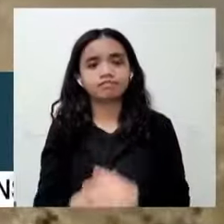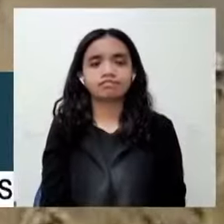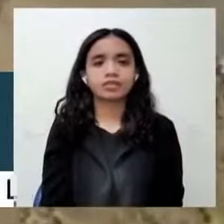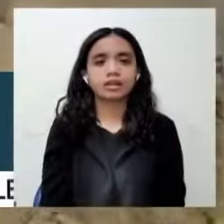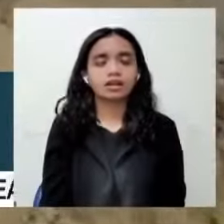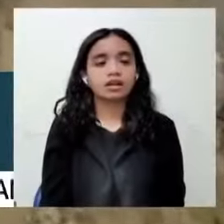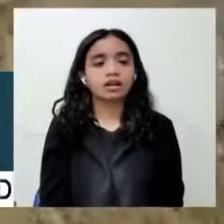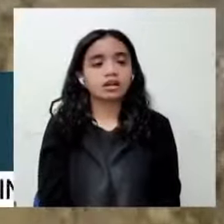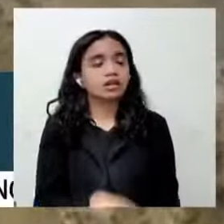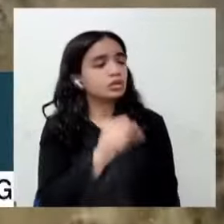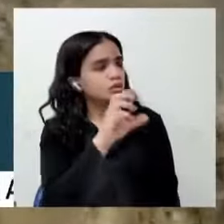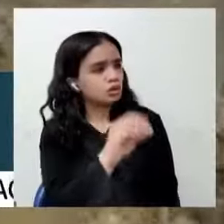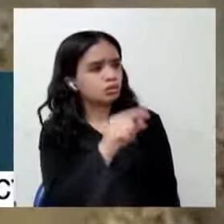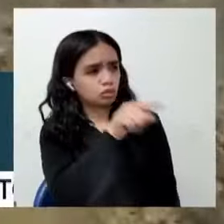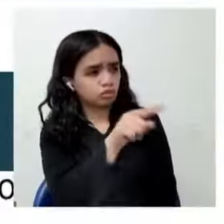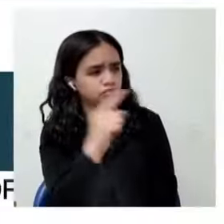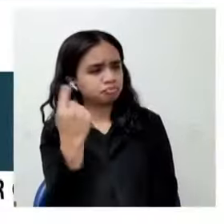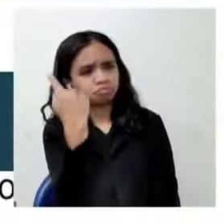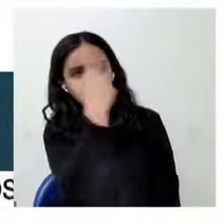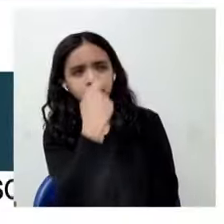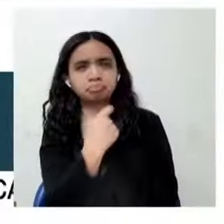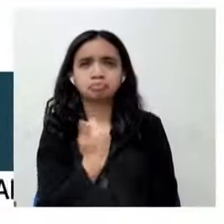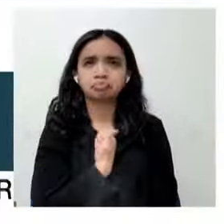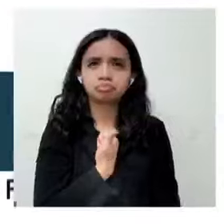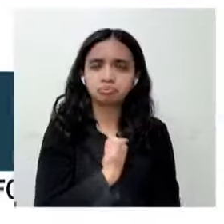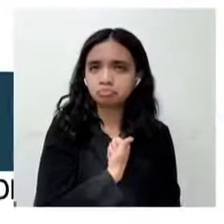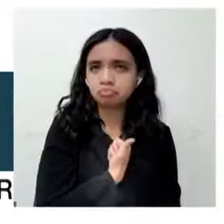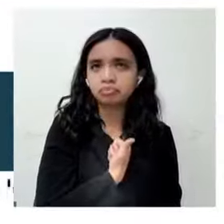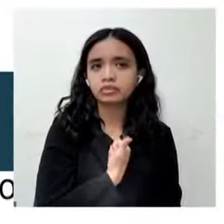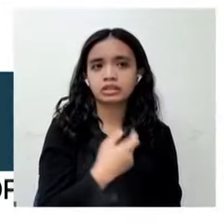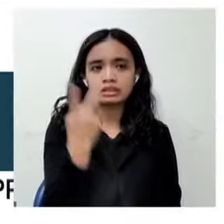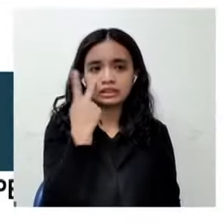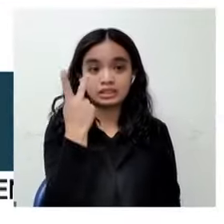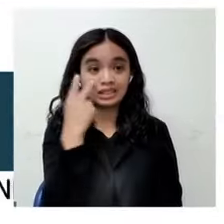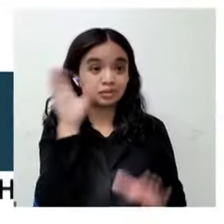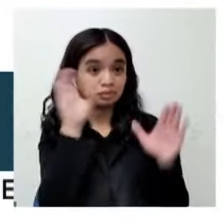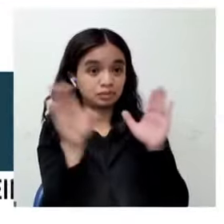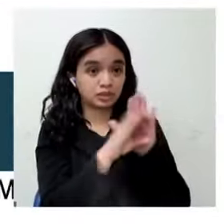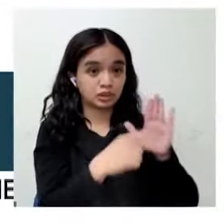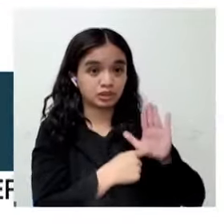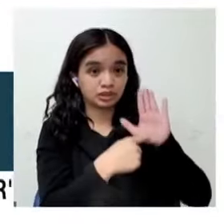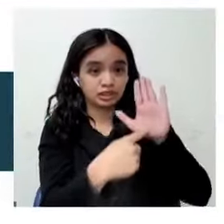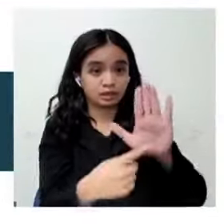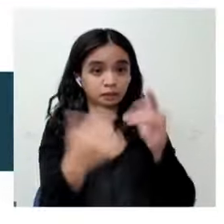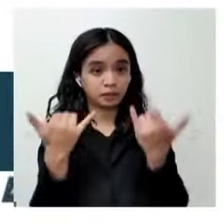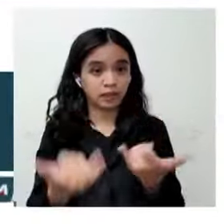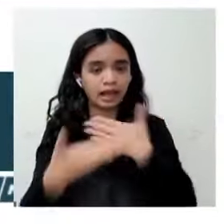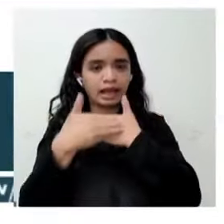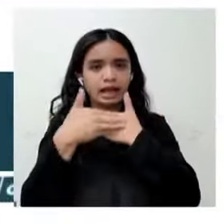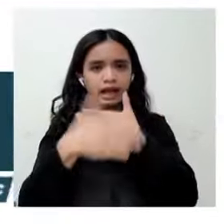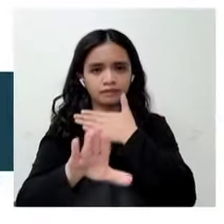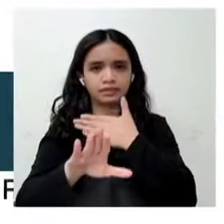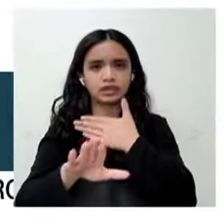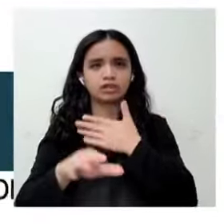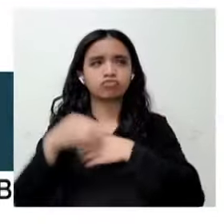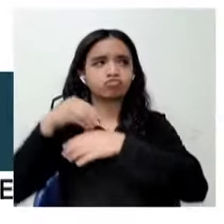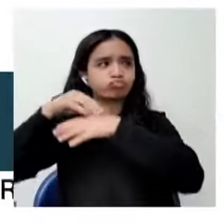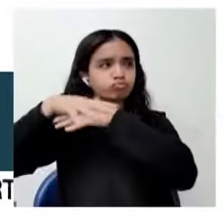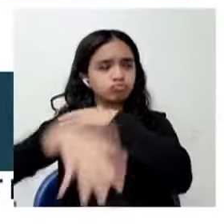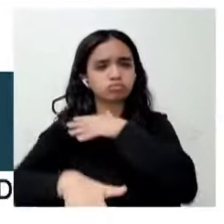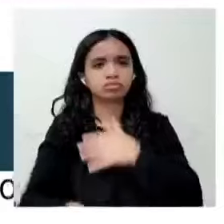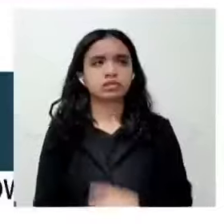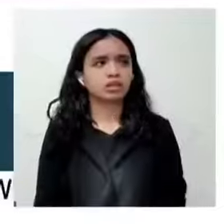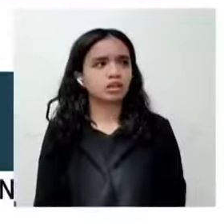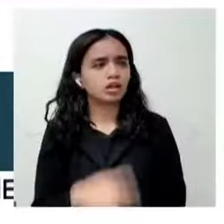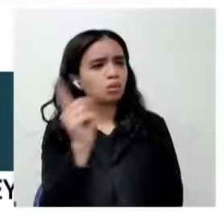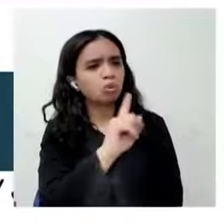So when you ask yourself that question, and when you look at the images we're showing our viewers right now, the aftermath of that landslide, what answer comes